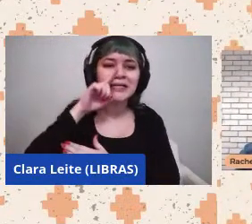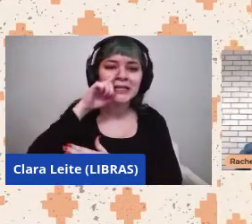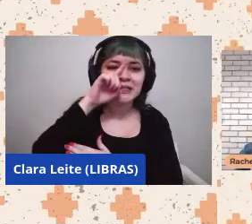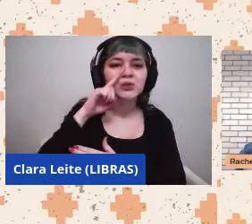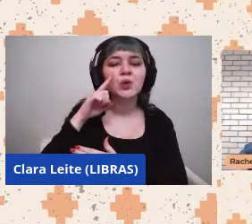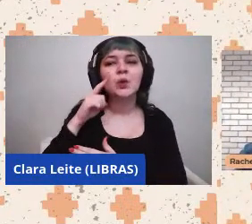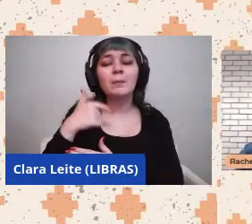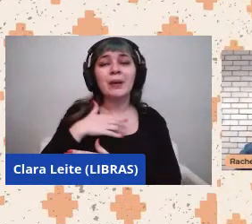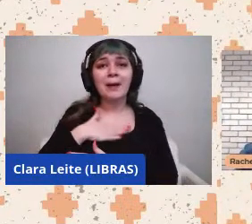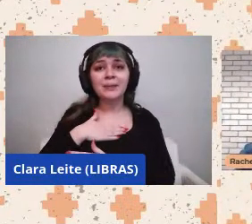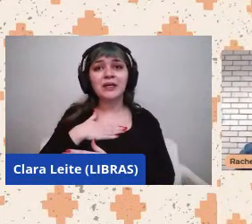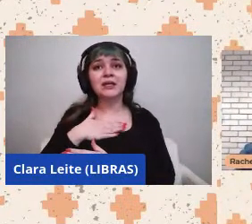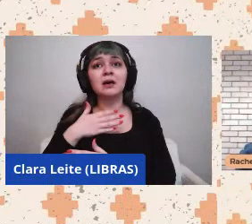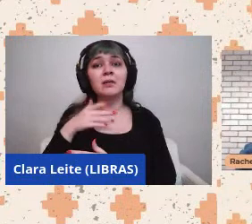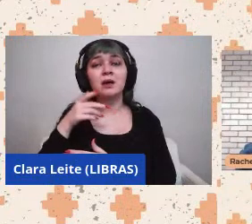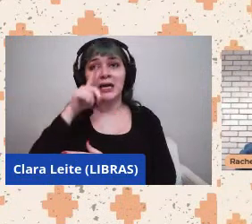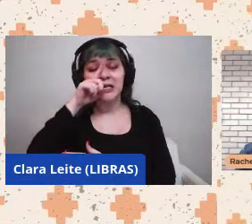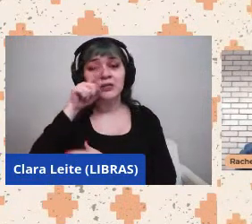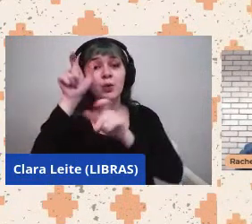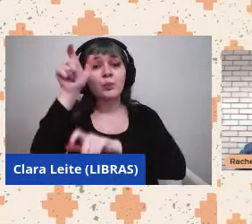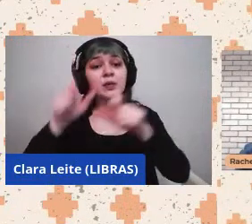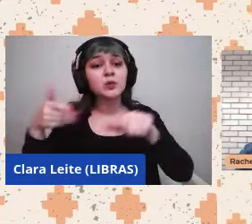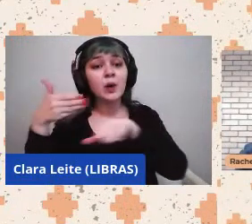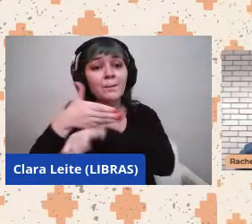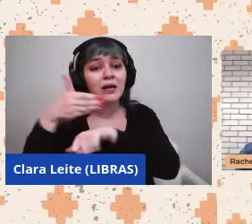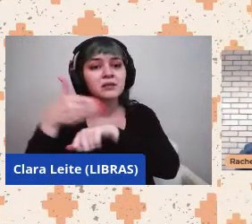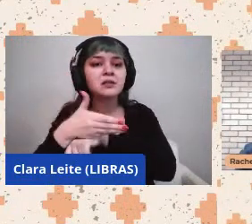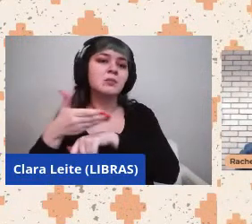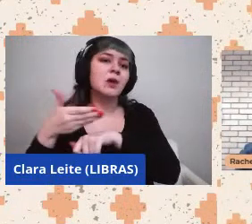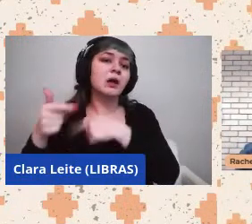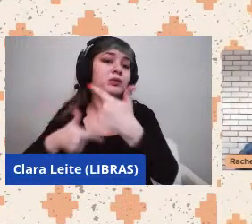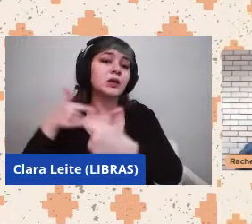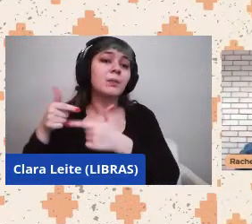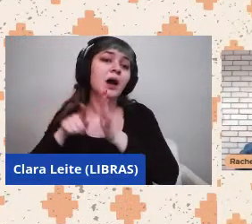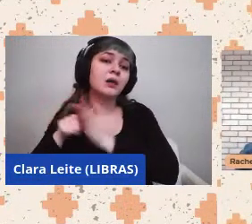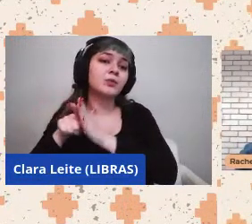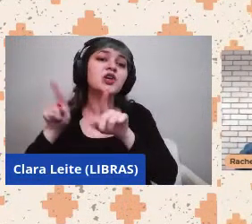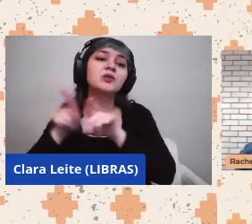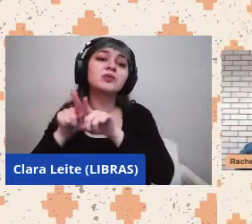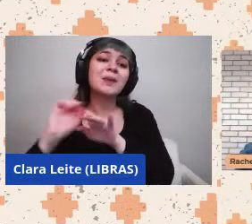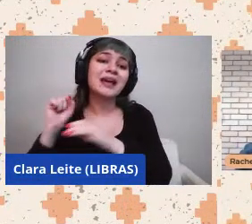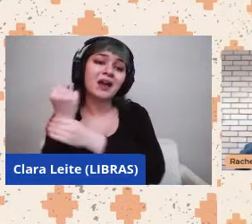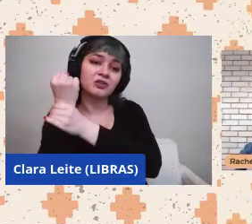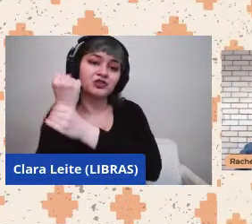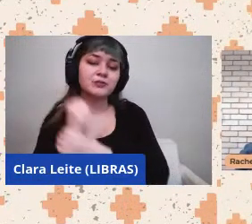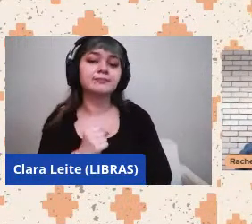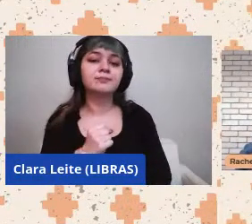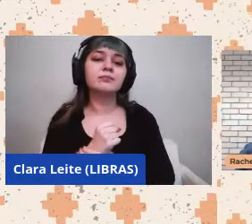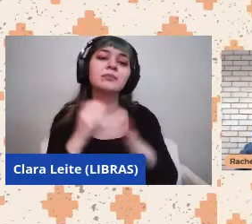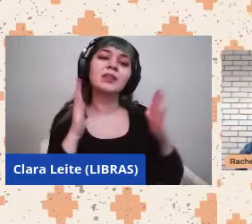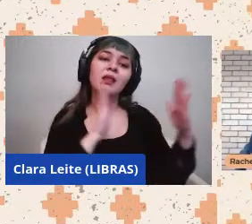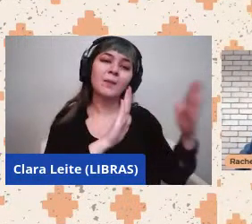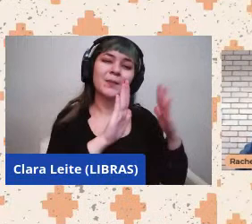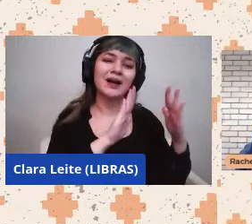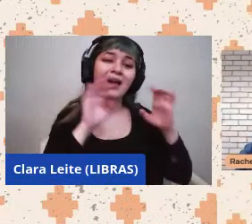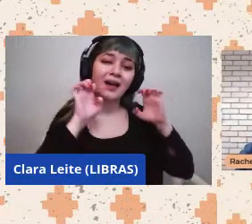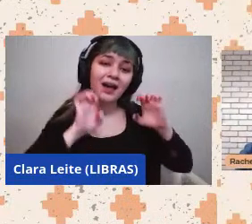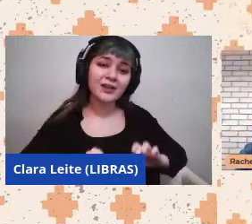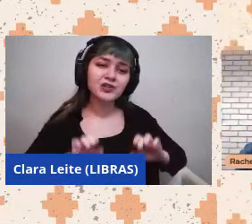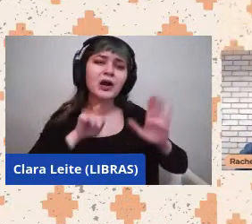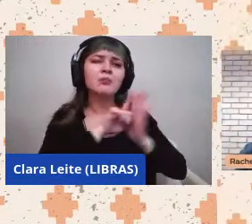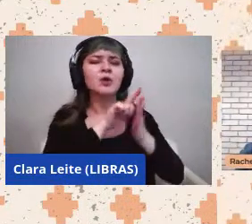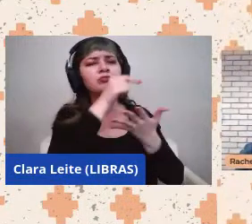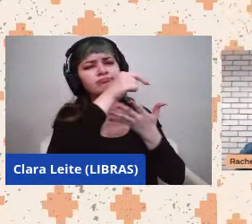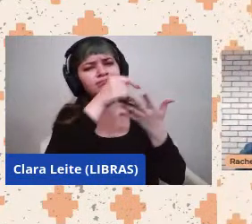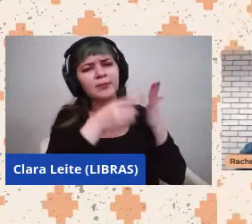for your research participants, for any researchers on the project, and also insurance. And then the ethical section asks a number of